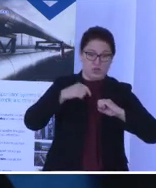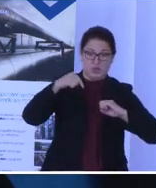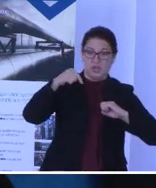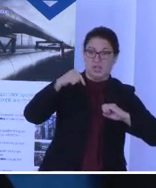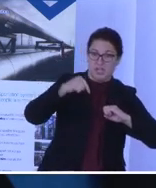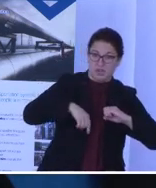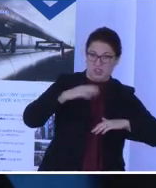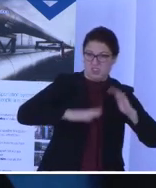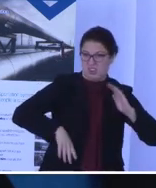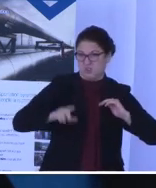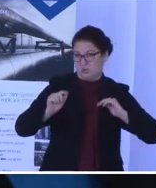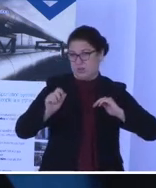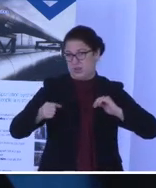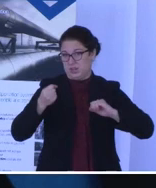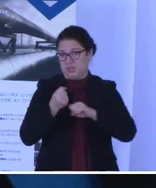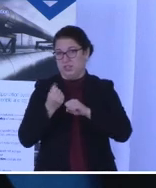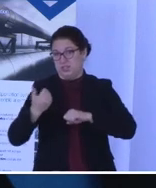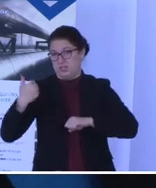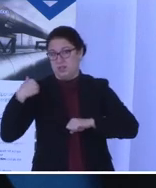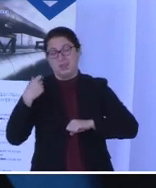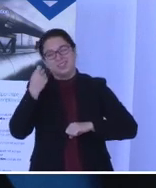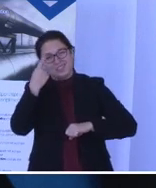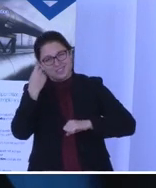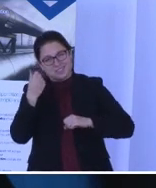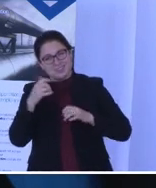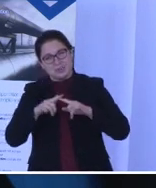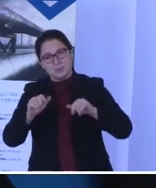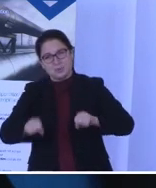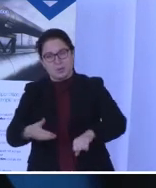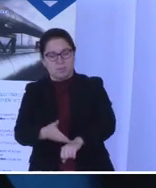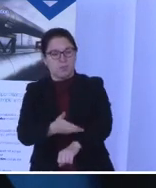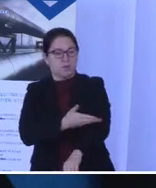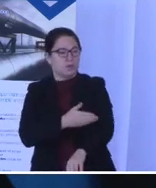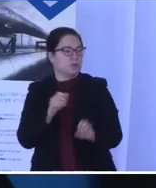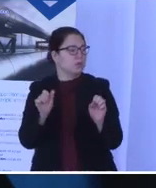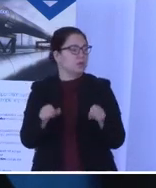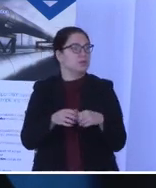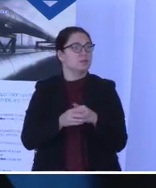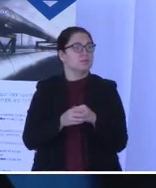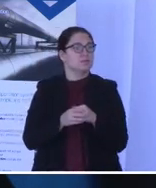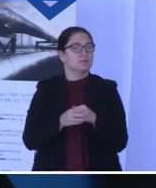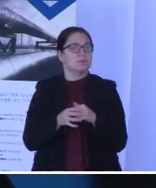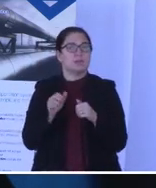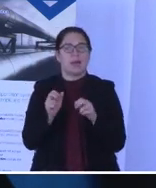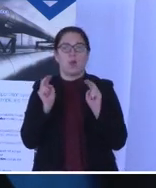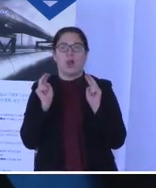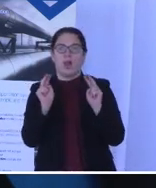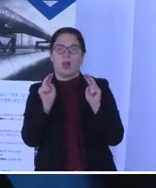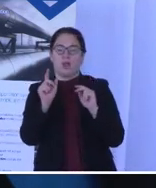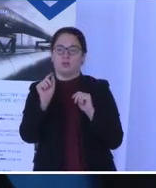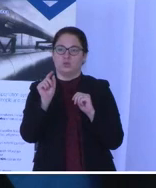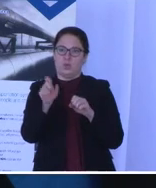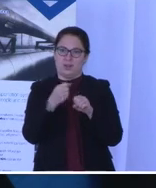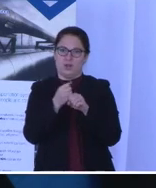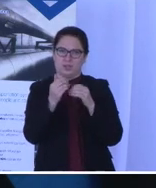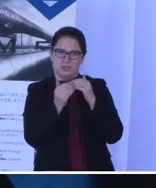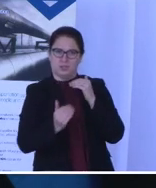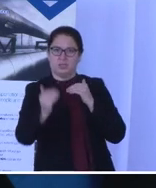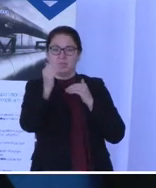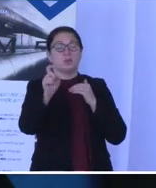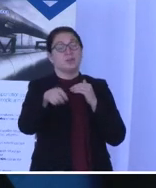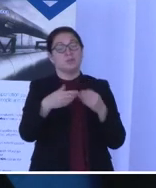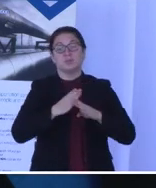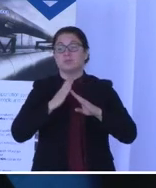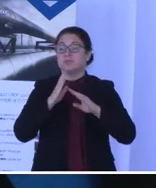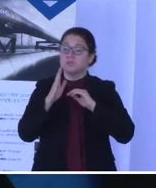done. Today, we reaffirm our commitment to our mission as we embark on the next 20 years of protecting the homeland. Leading us